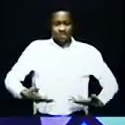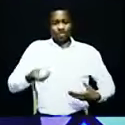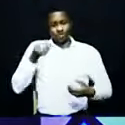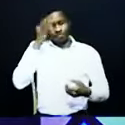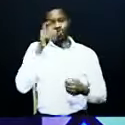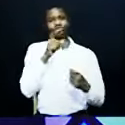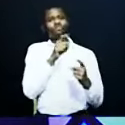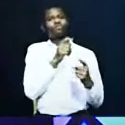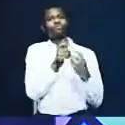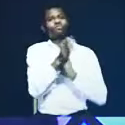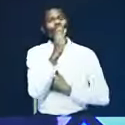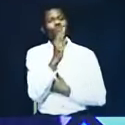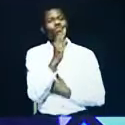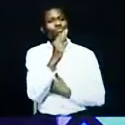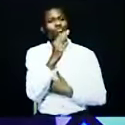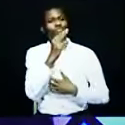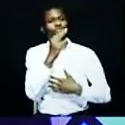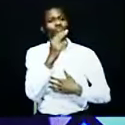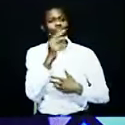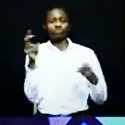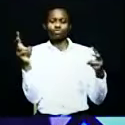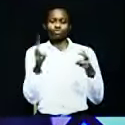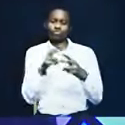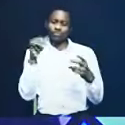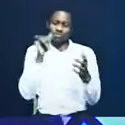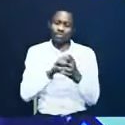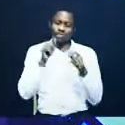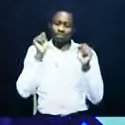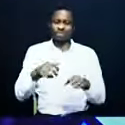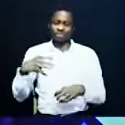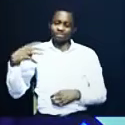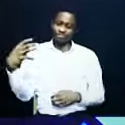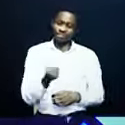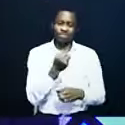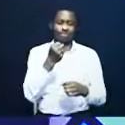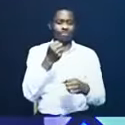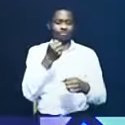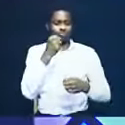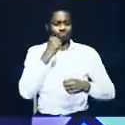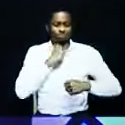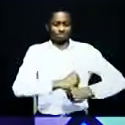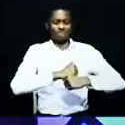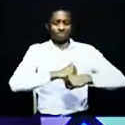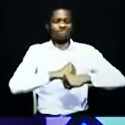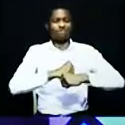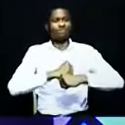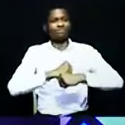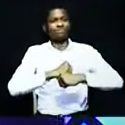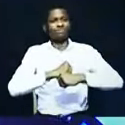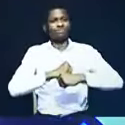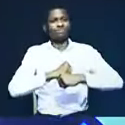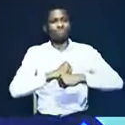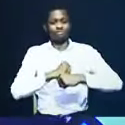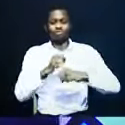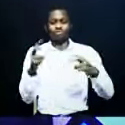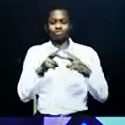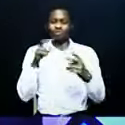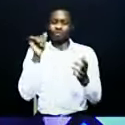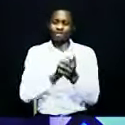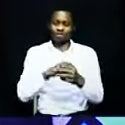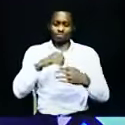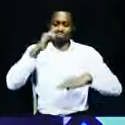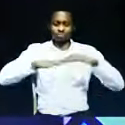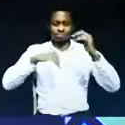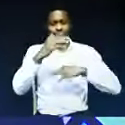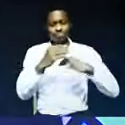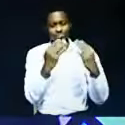Monshe, Oyankopon akudie nyinada. So that you can take your stand. Na mo to me, Ejina. You can build your blocks. Move to